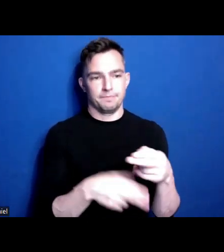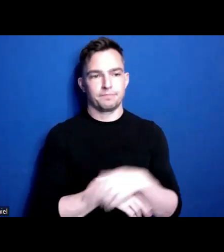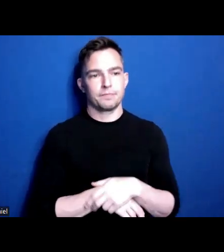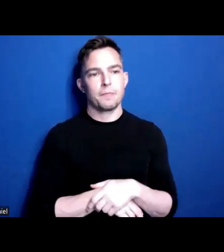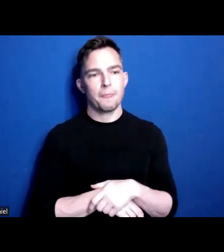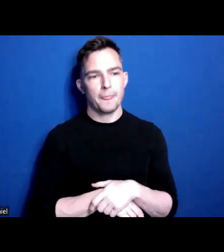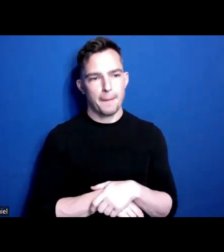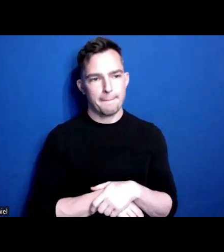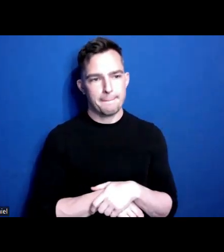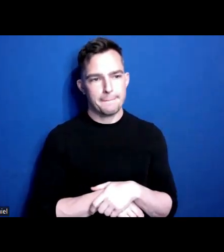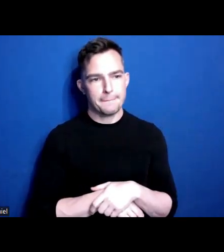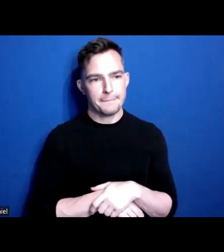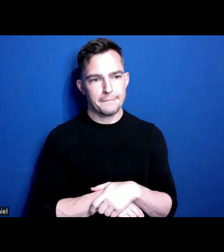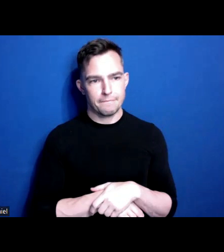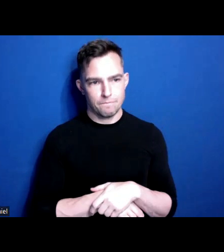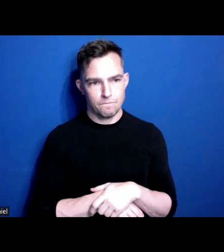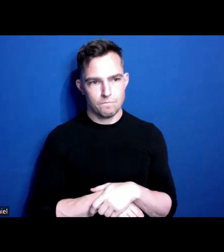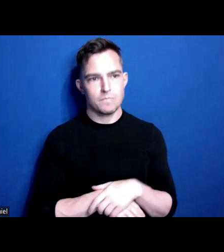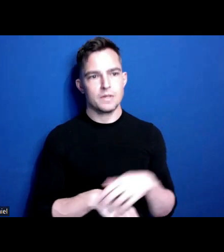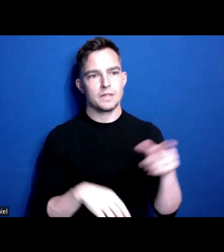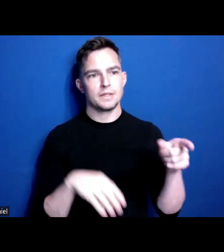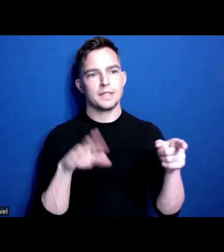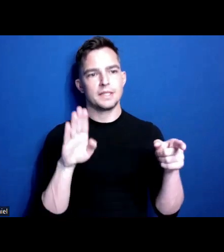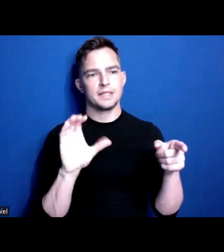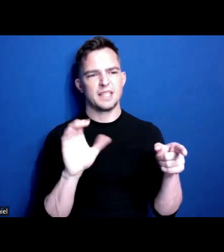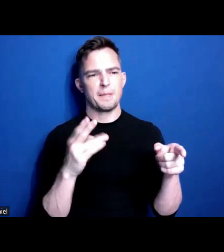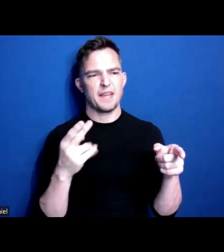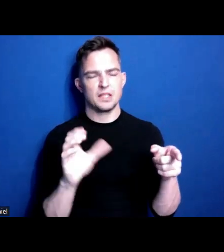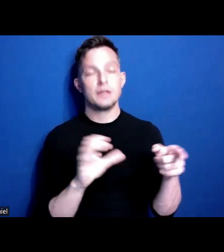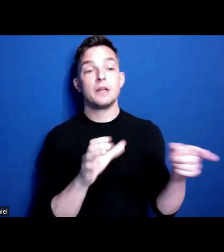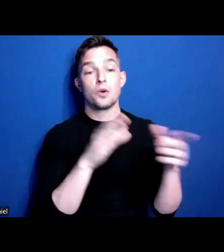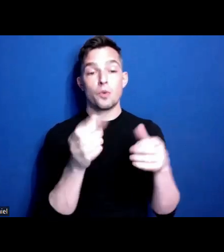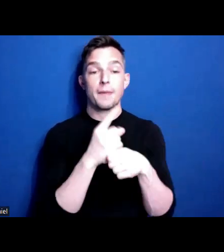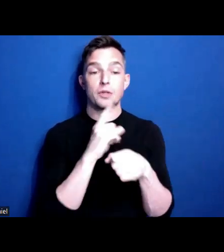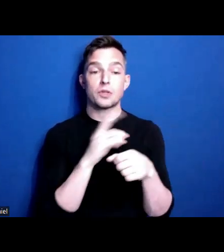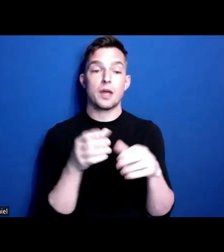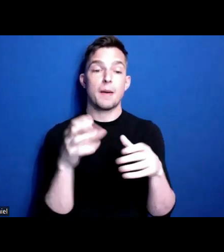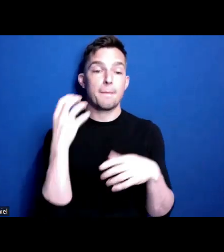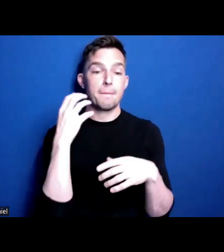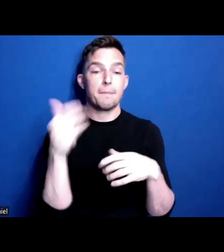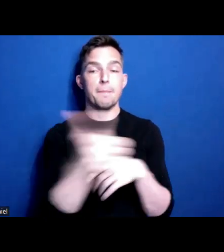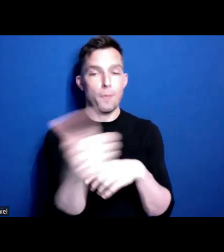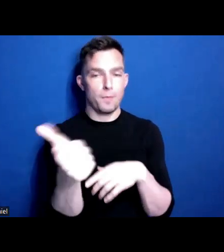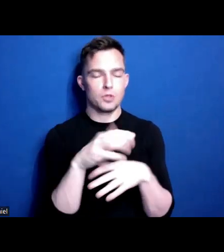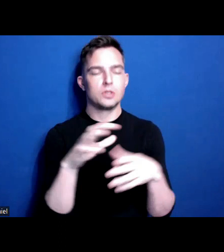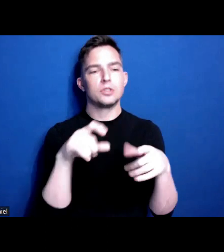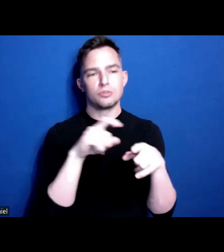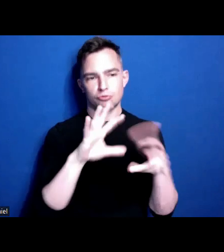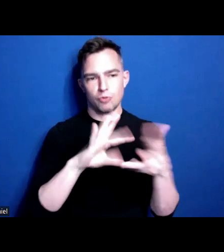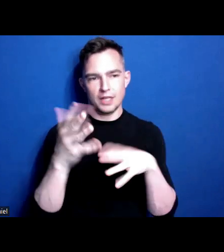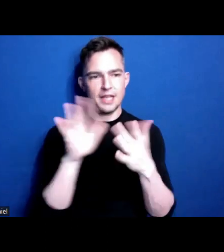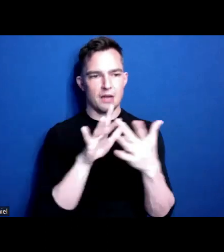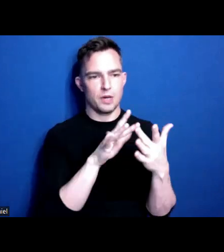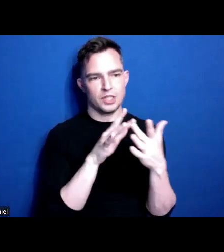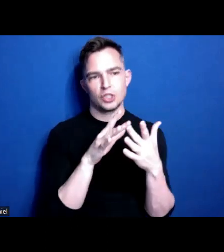This is also indicating that we are increasing that availability of mobile crisis outreach. For Texas, we are